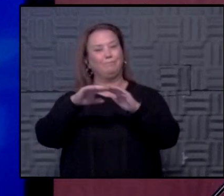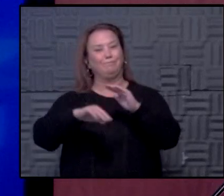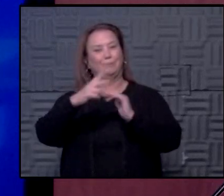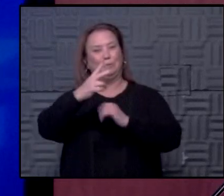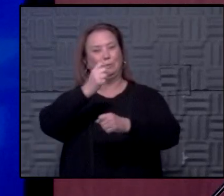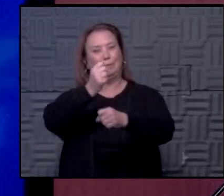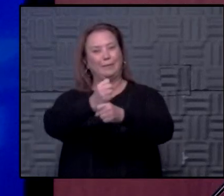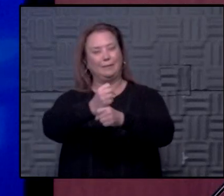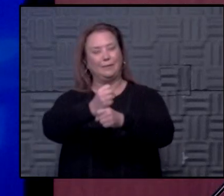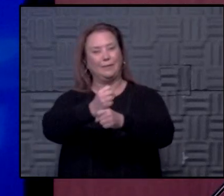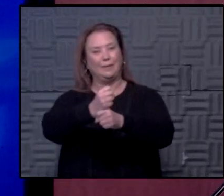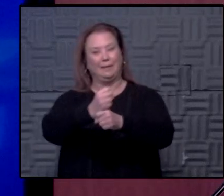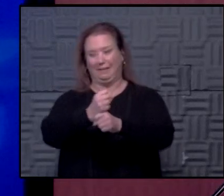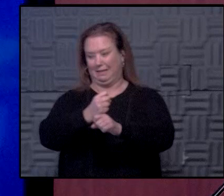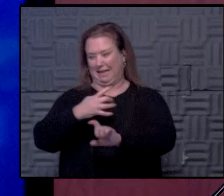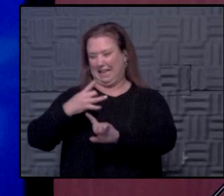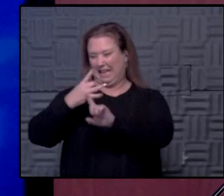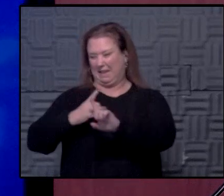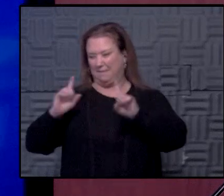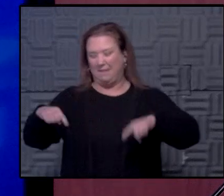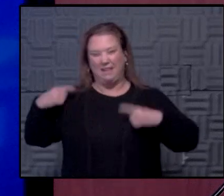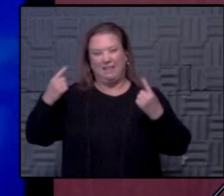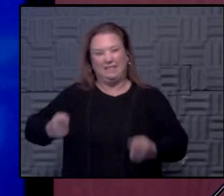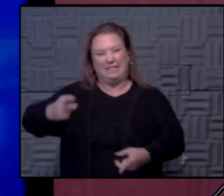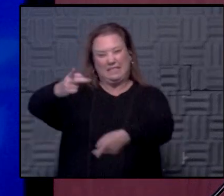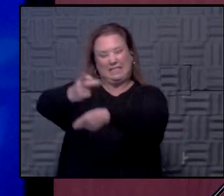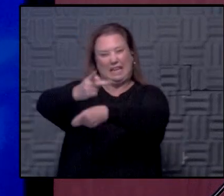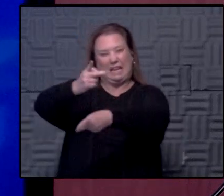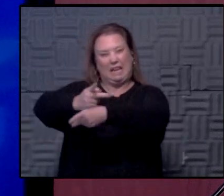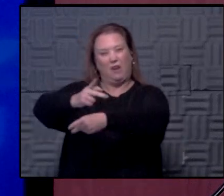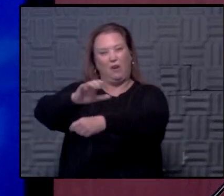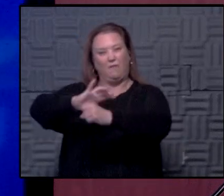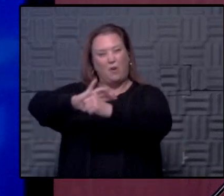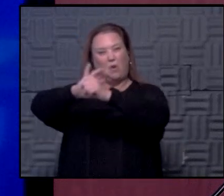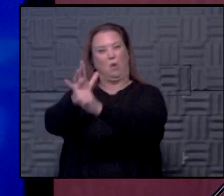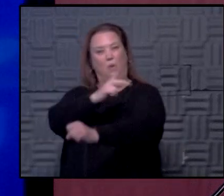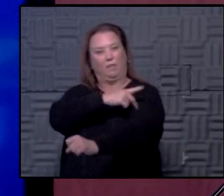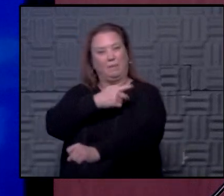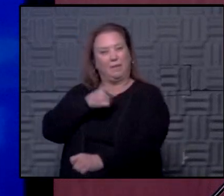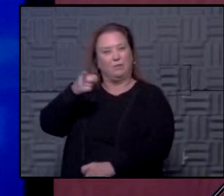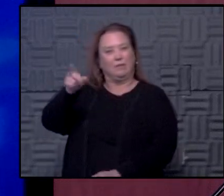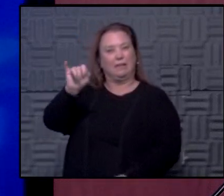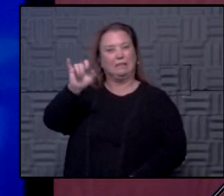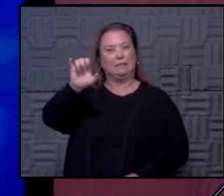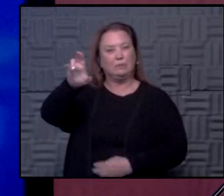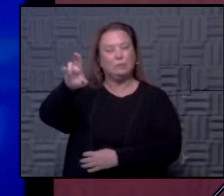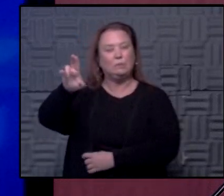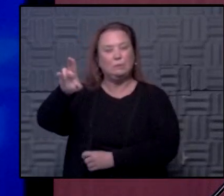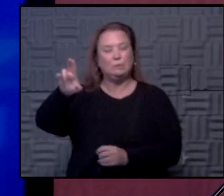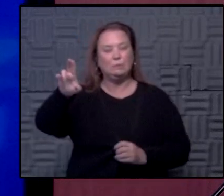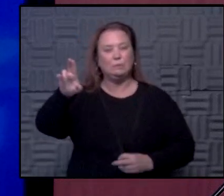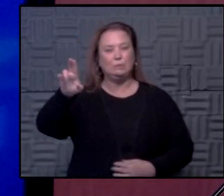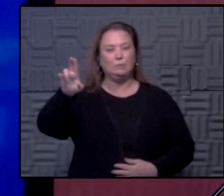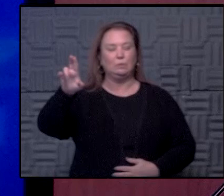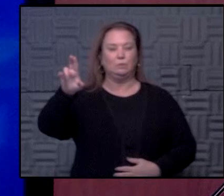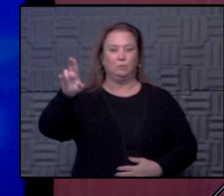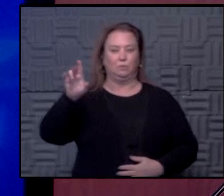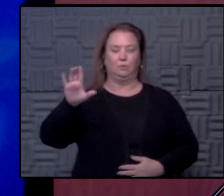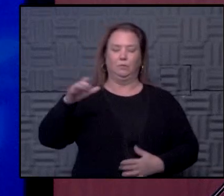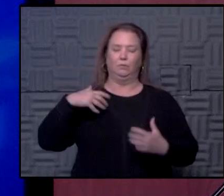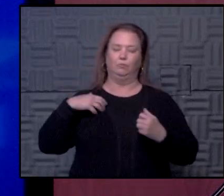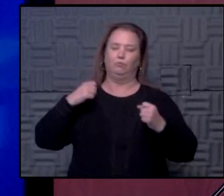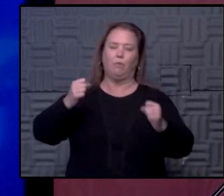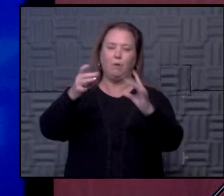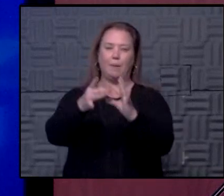years. The last 8 months she has spent caring for COVID-19 patients in the ICU. She has a